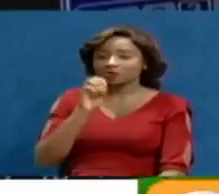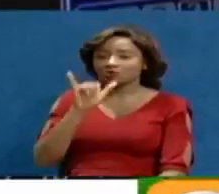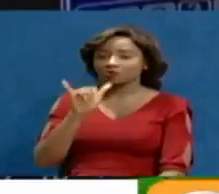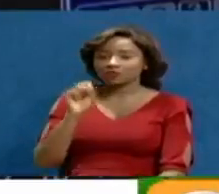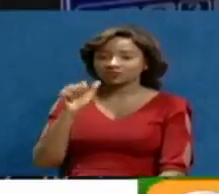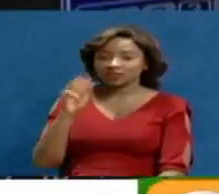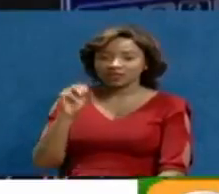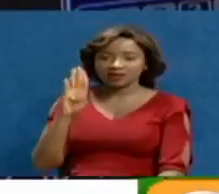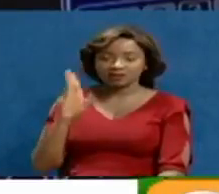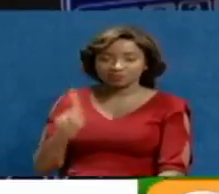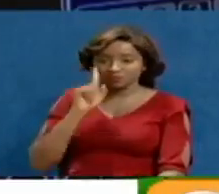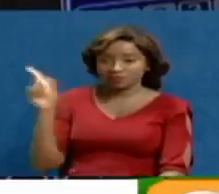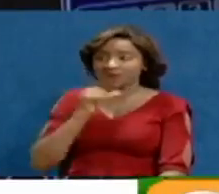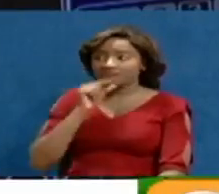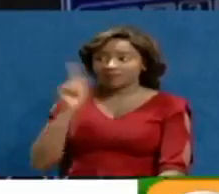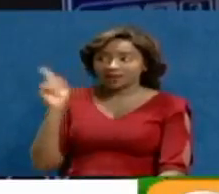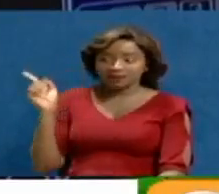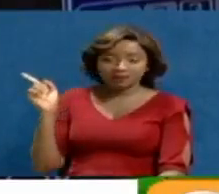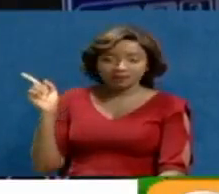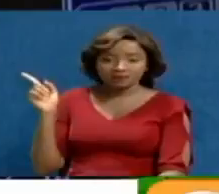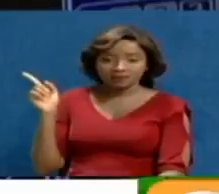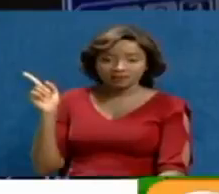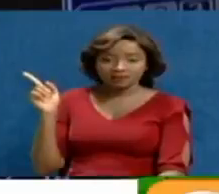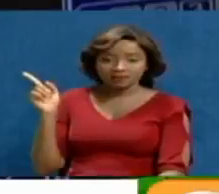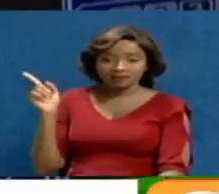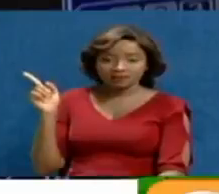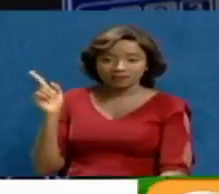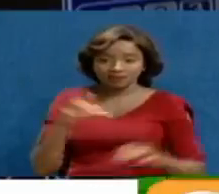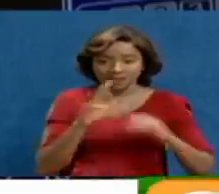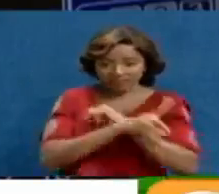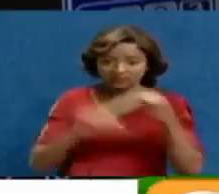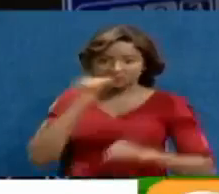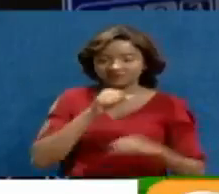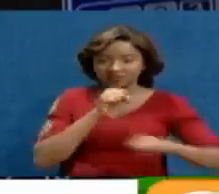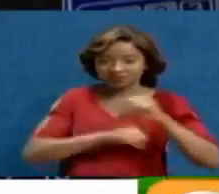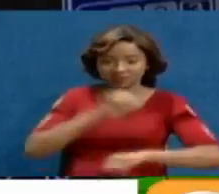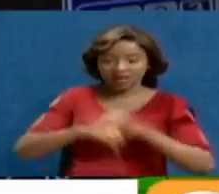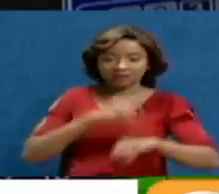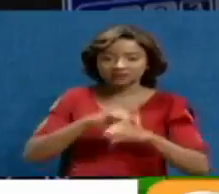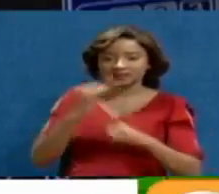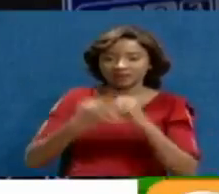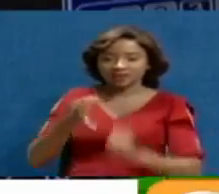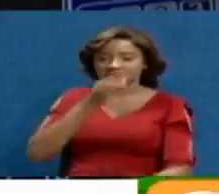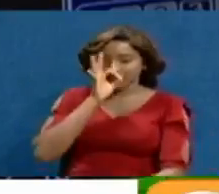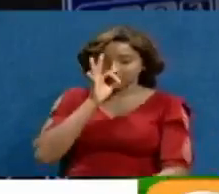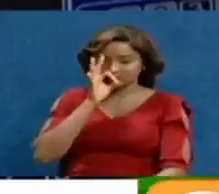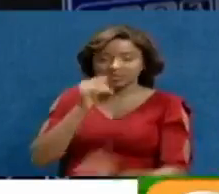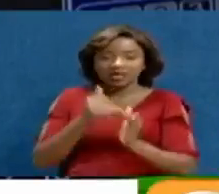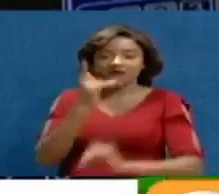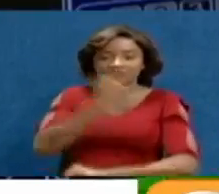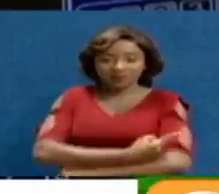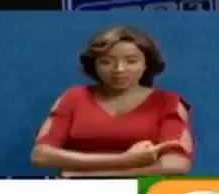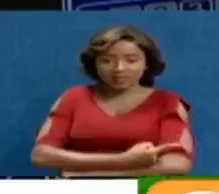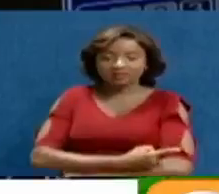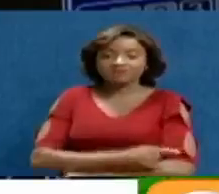is captured on camera entering this building and walks out with a bicycle at around 8:30 a.m. A day later,